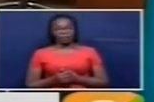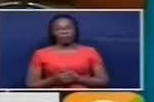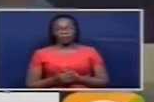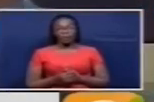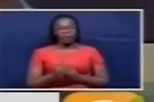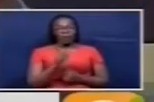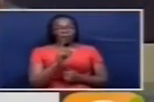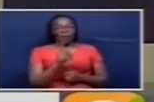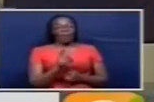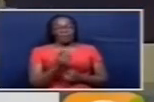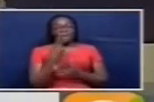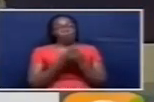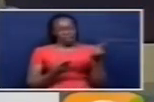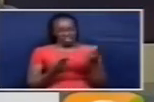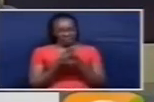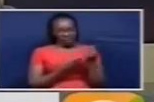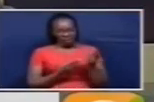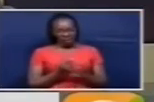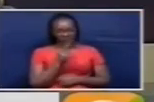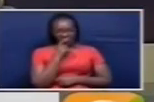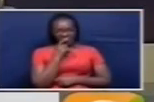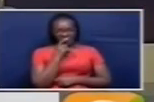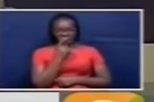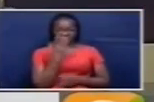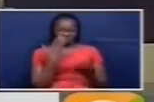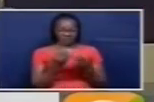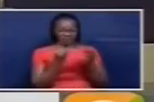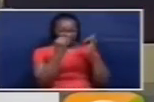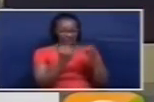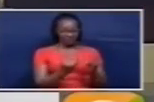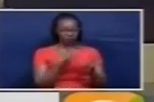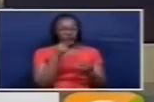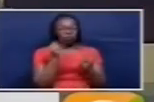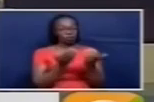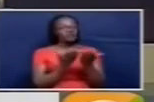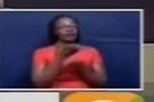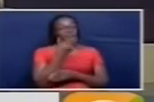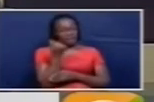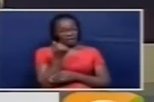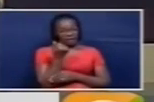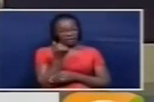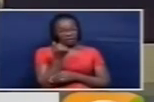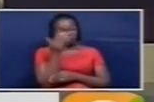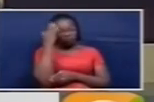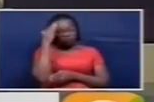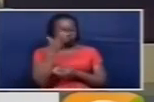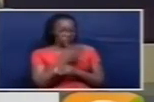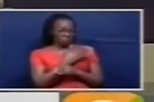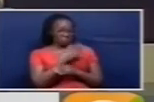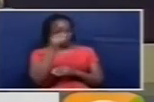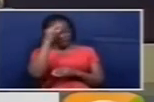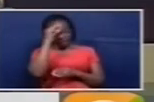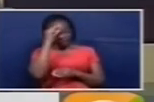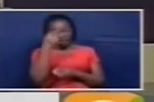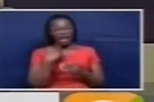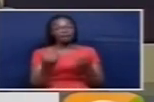It's a two-way thing. One, there can be an individual who can serve better. previously in the previous government, they're independent